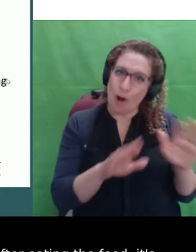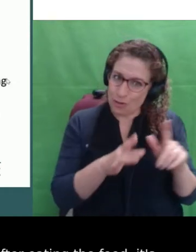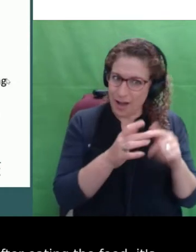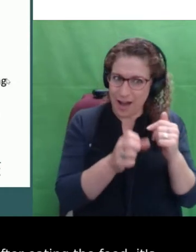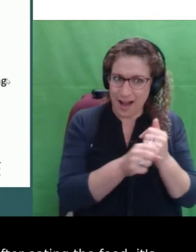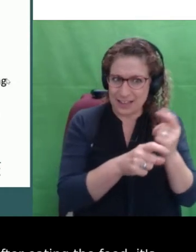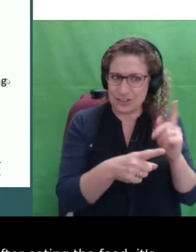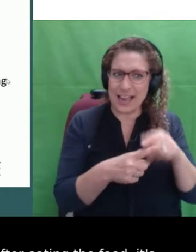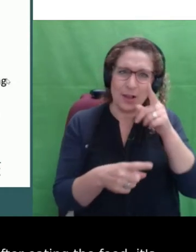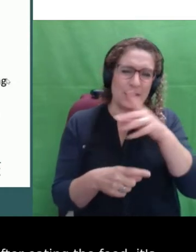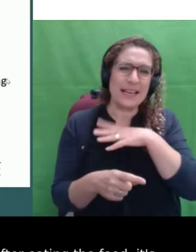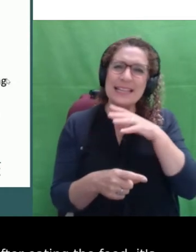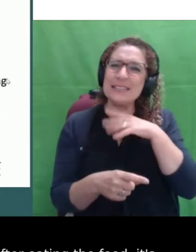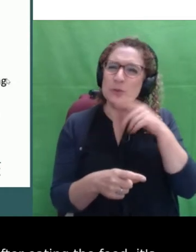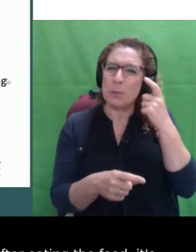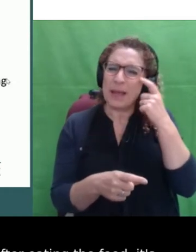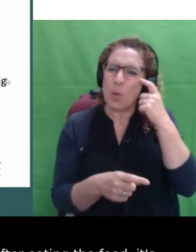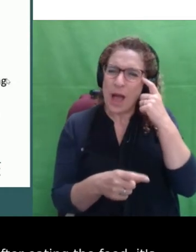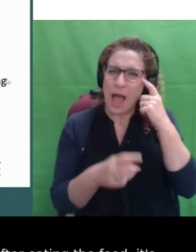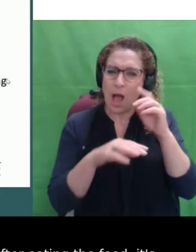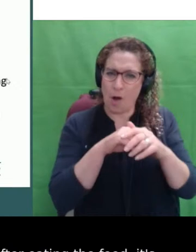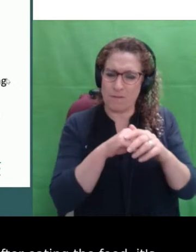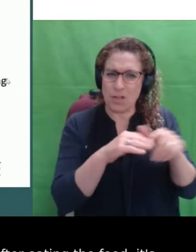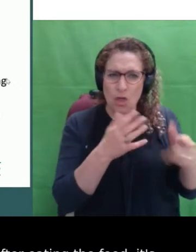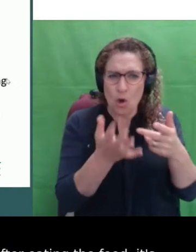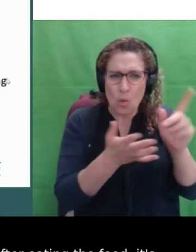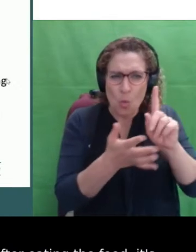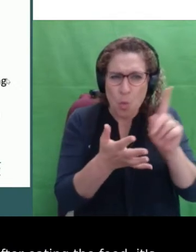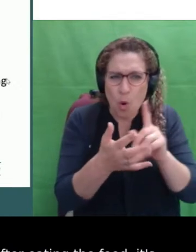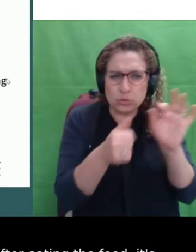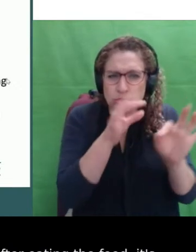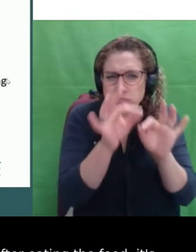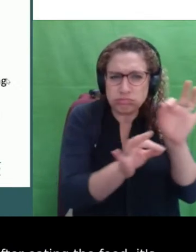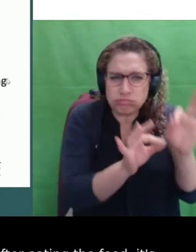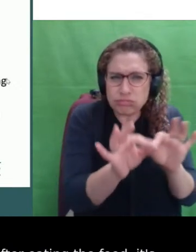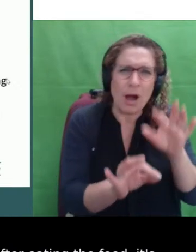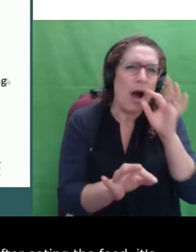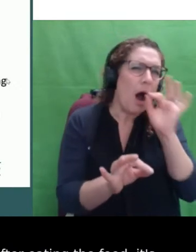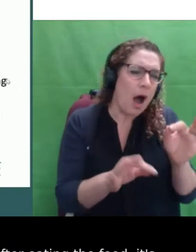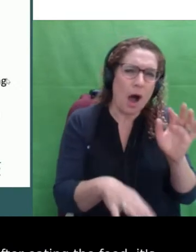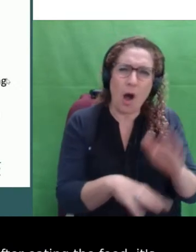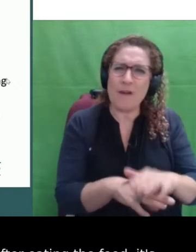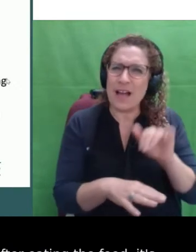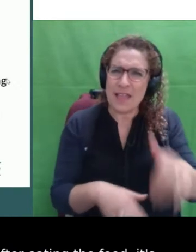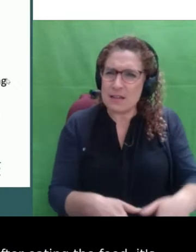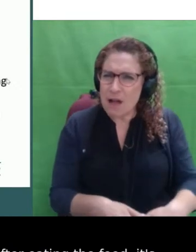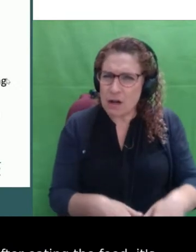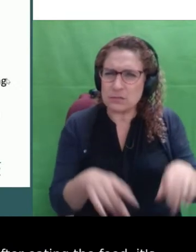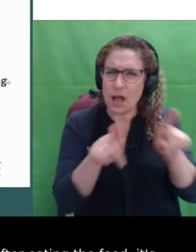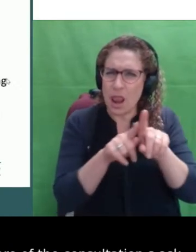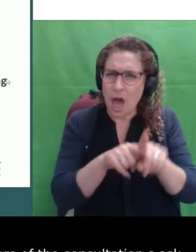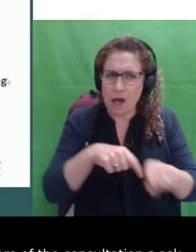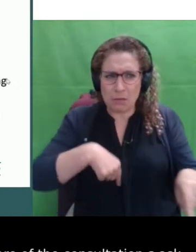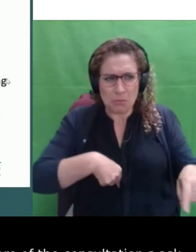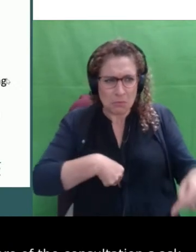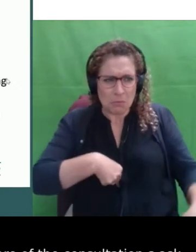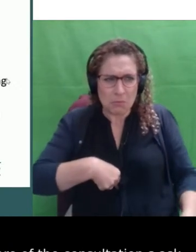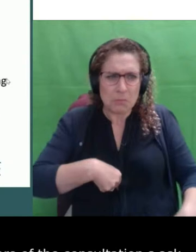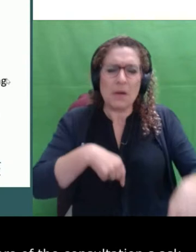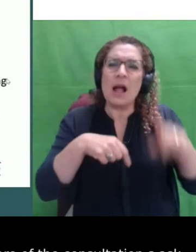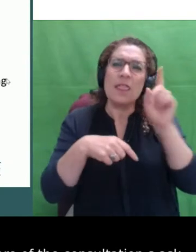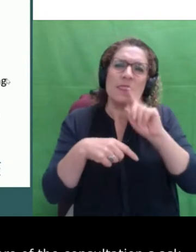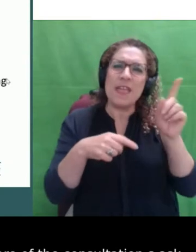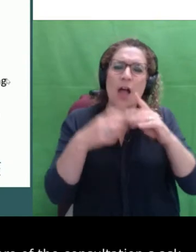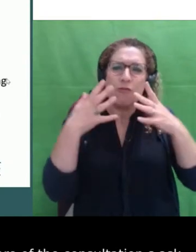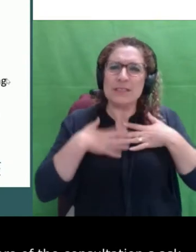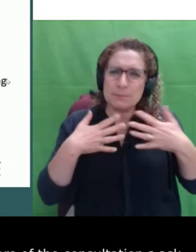consultations ask the correct question say what's their gut like what's their skin like what's their respiratory system like are they growing